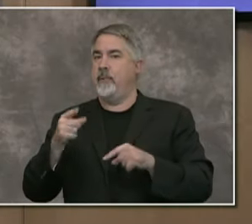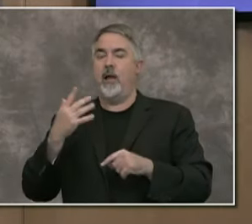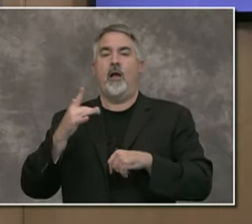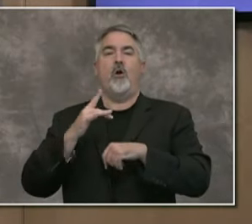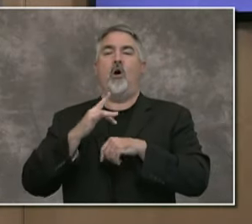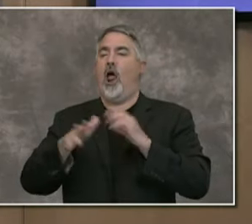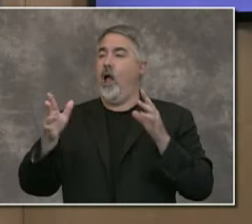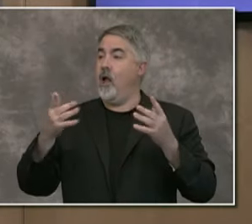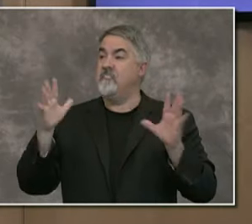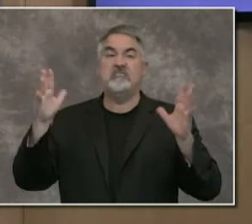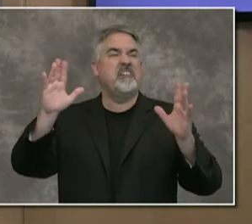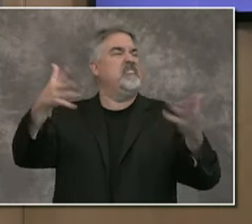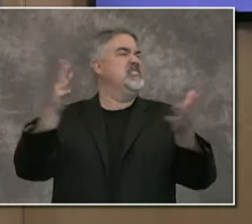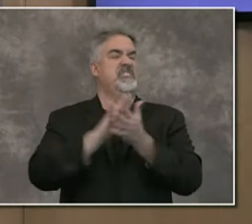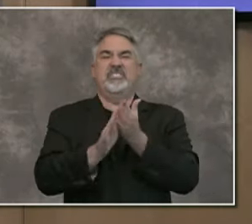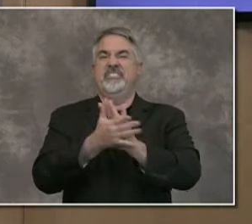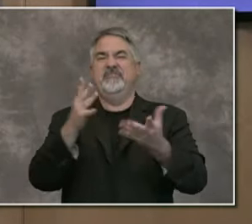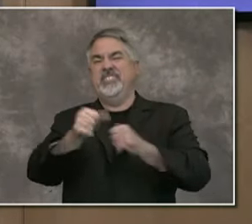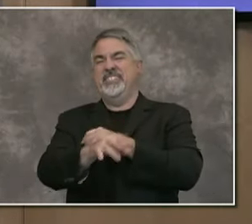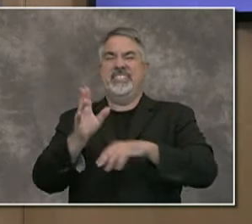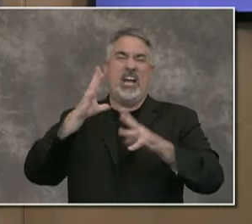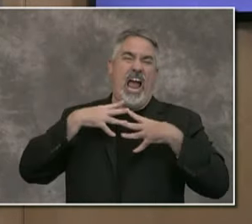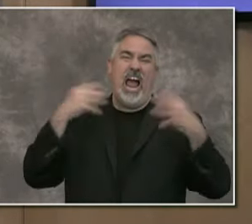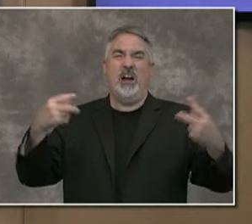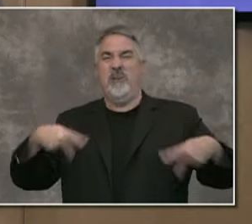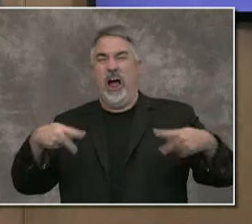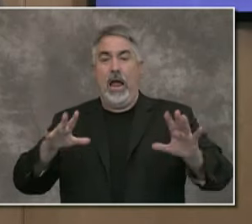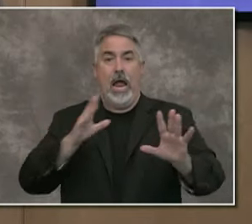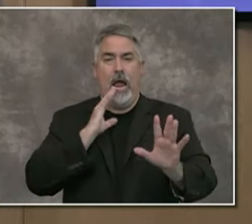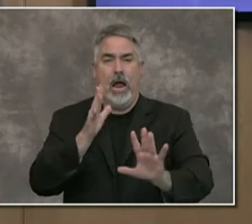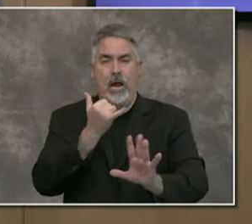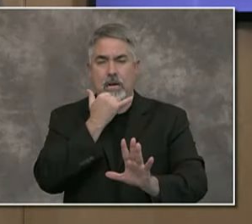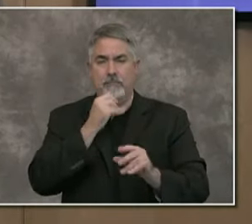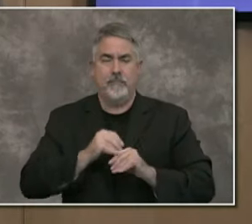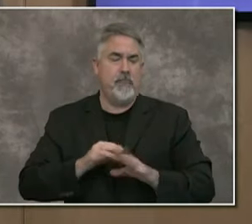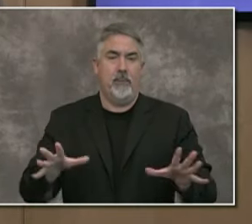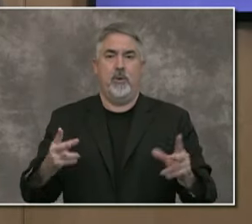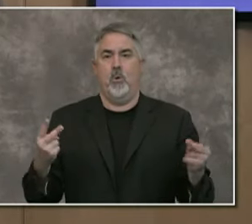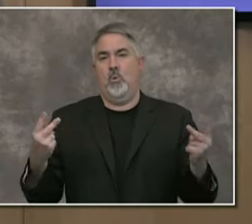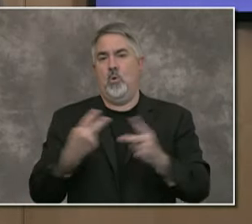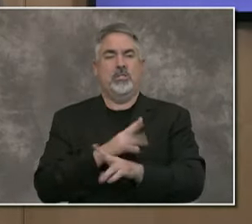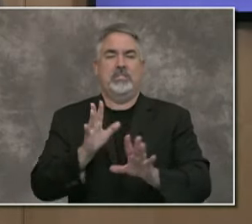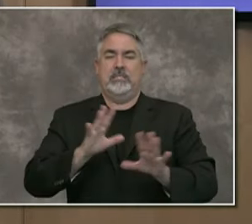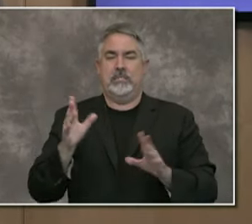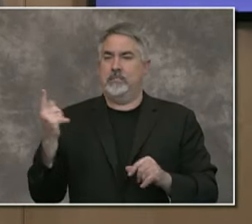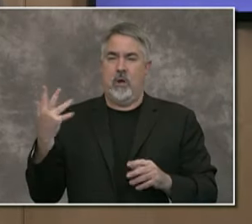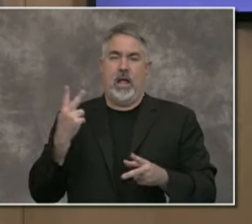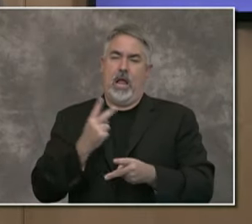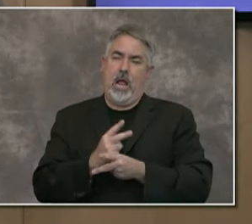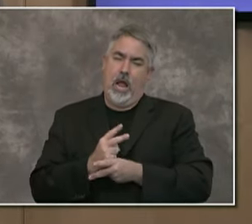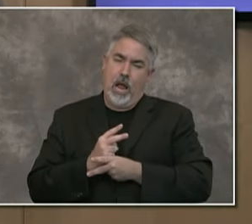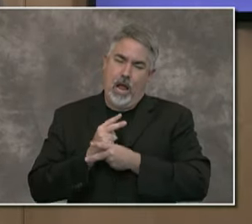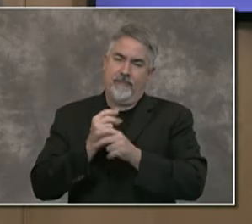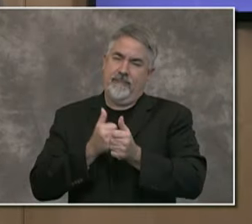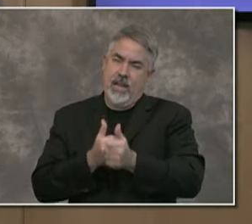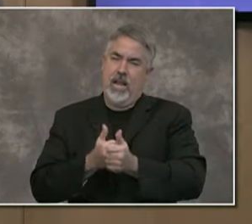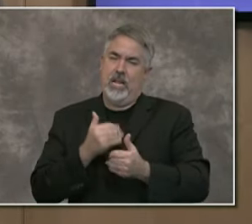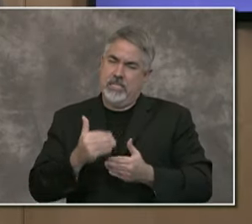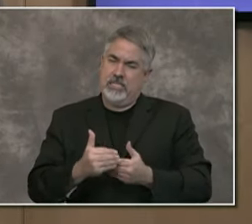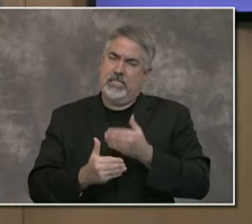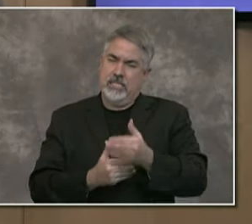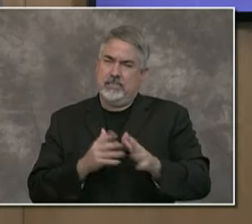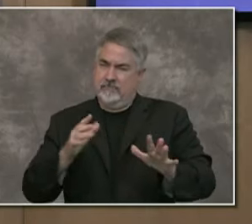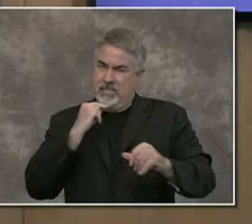was much greater than the first wave. Here in San Diego County, we did not make the first mistake. We did not wait to move too